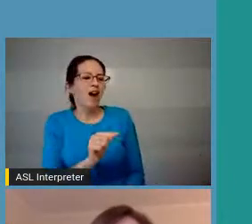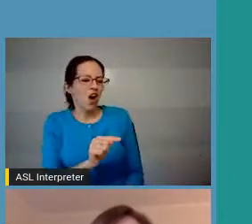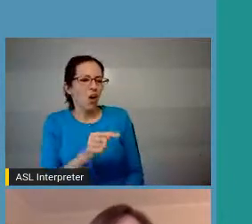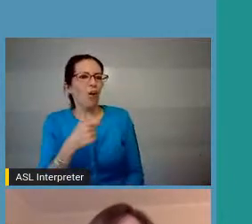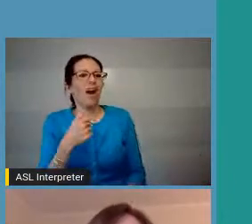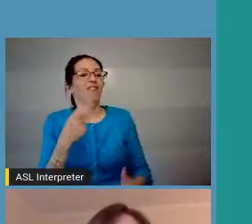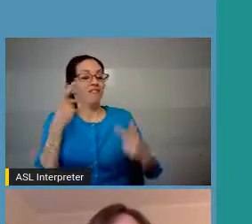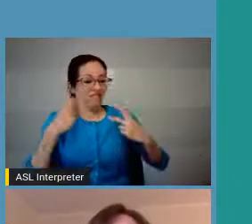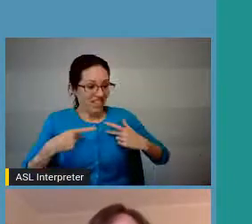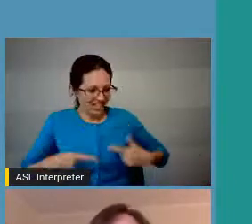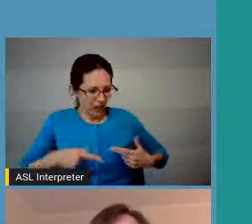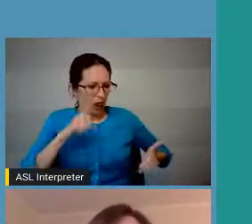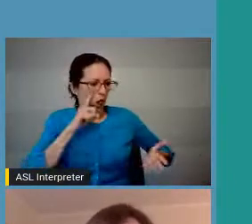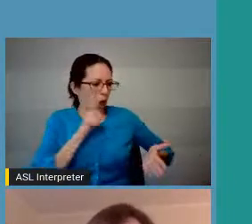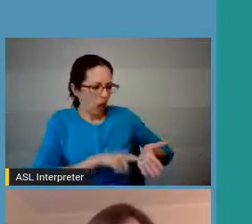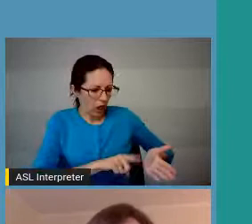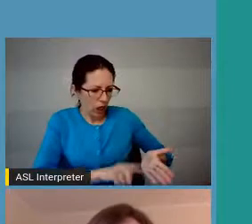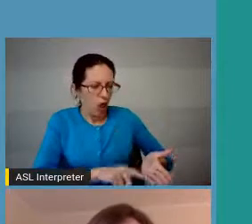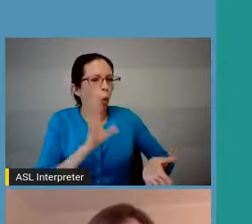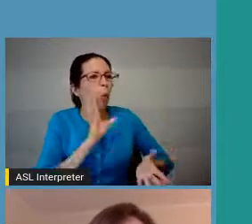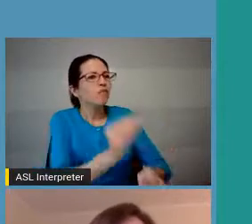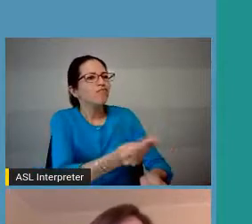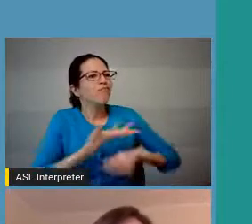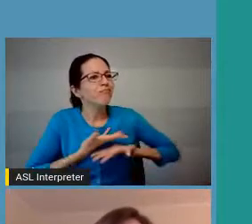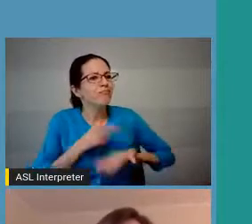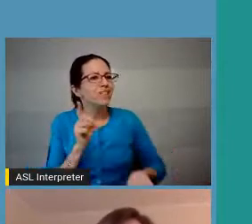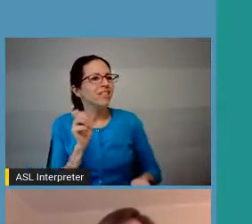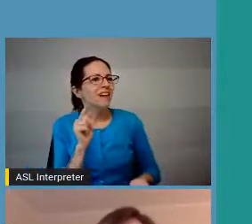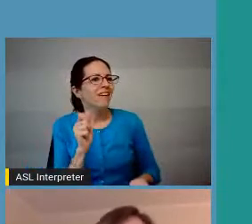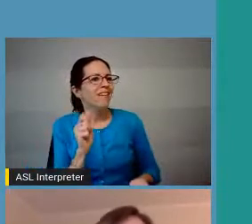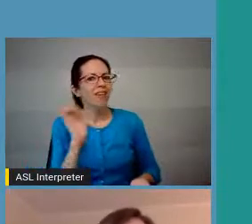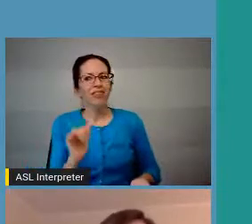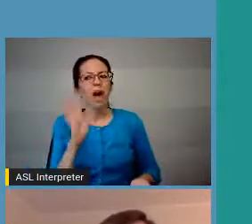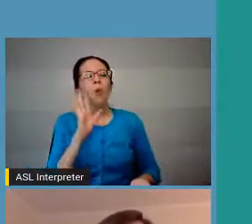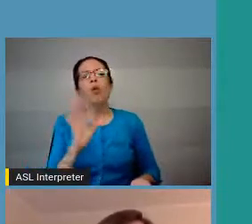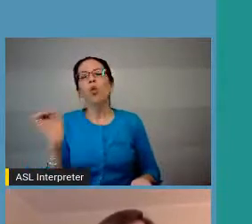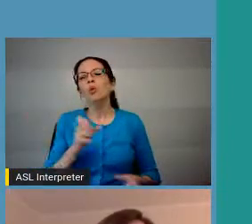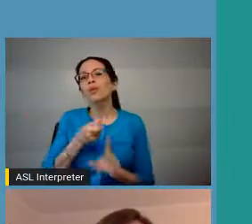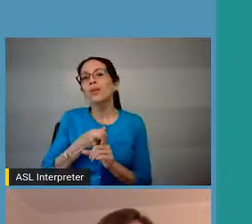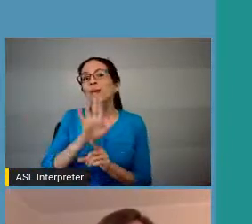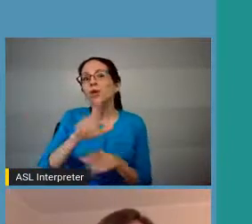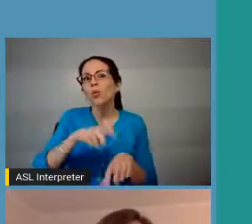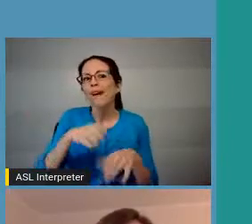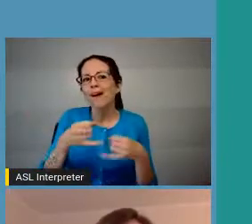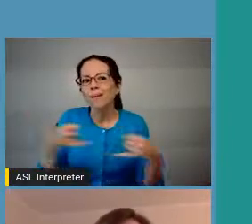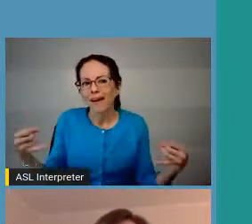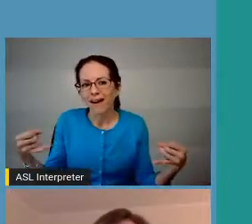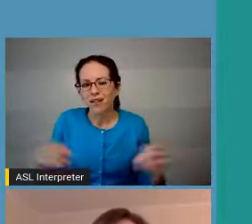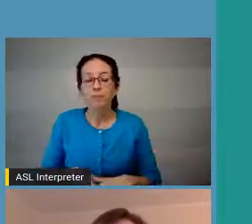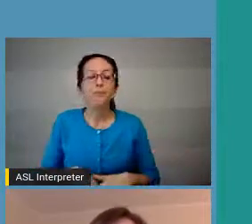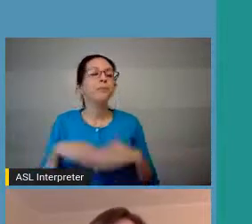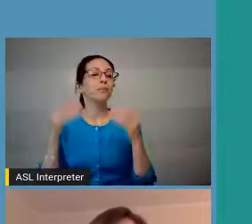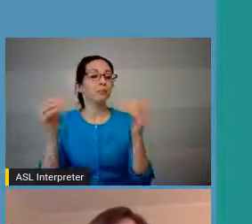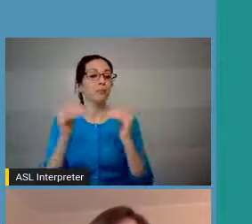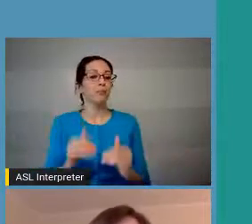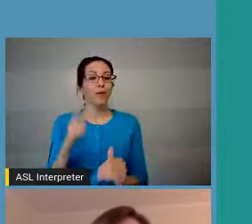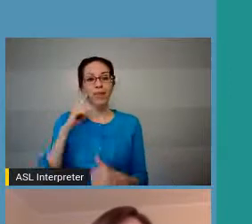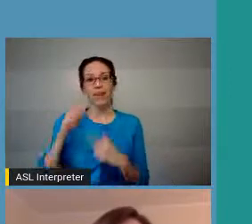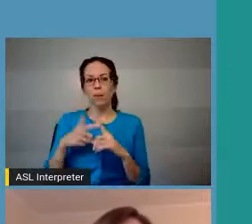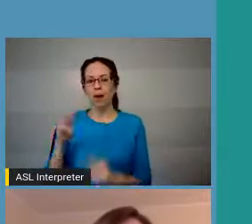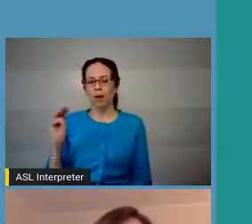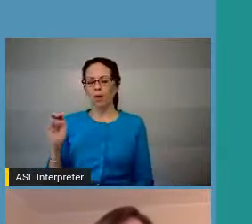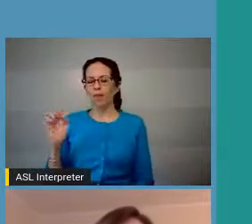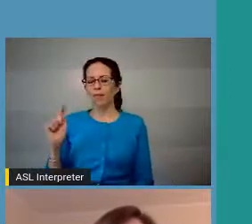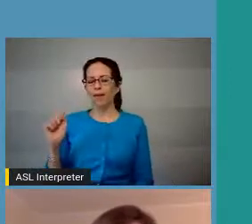collection, because that's going to affect how you build your timeline. So next, you need to think about metadata. If